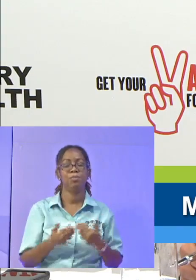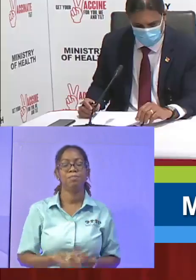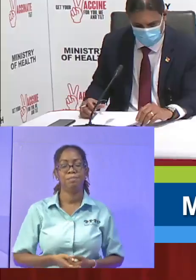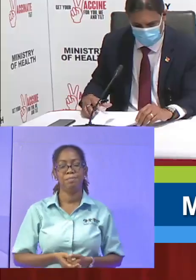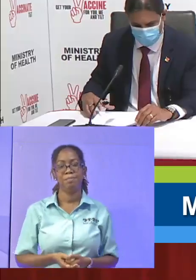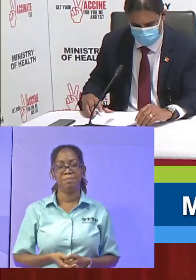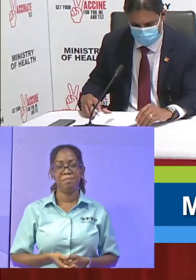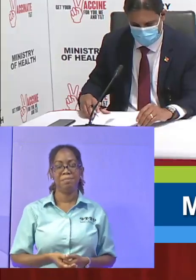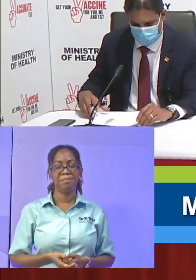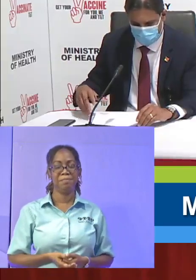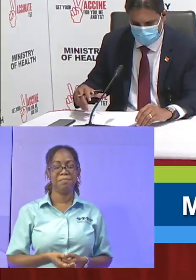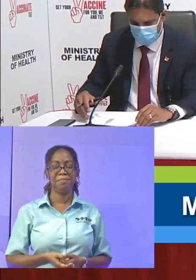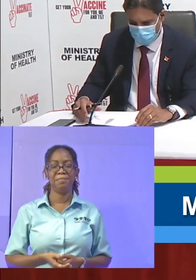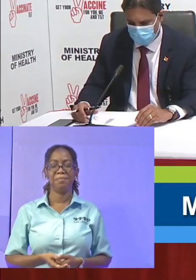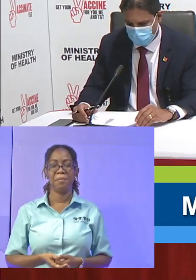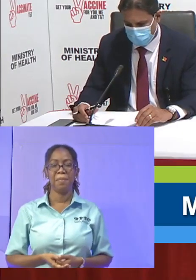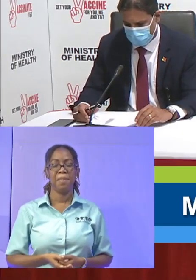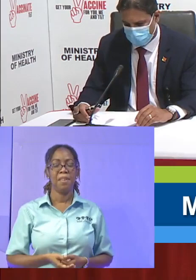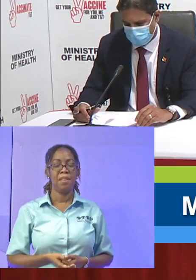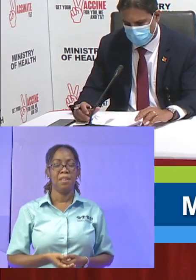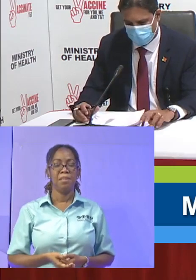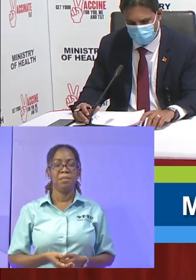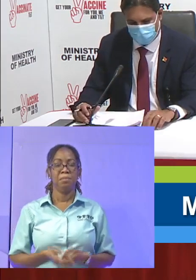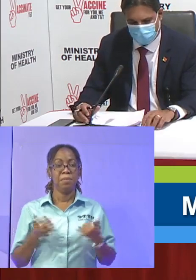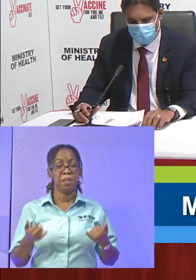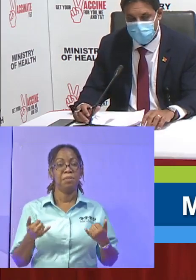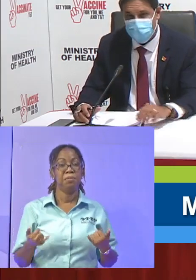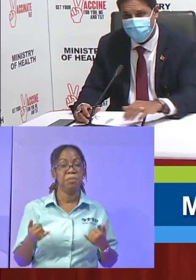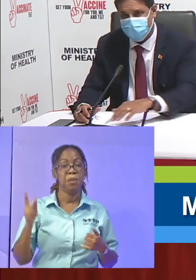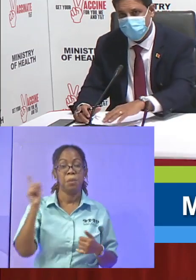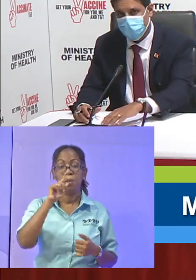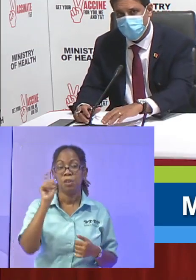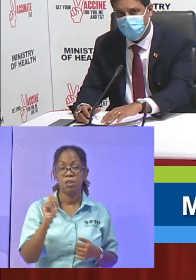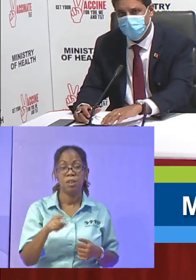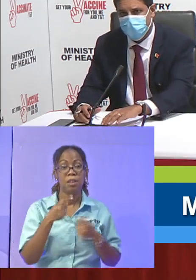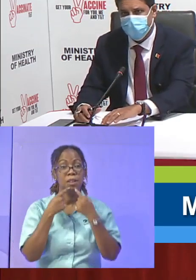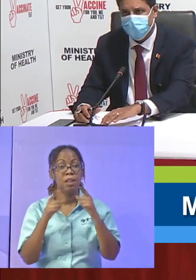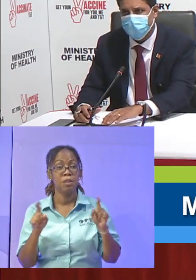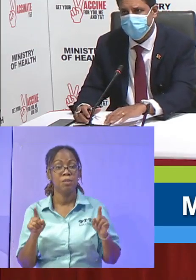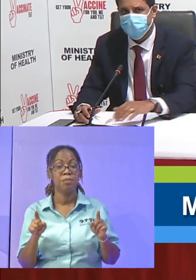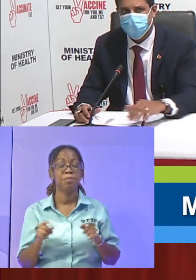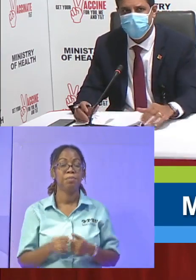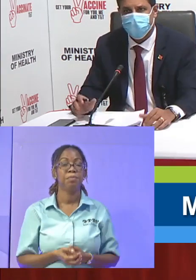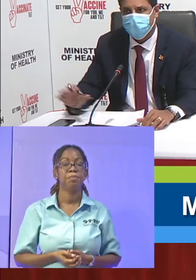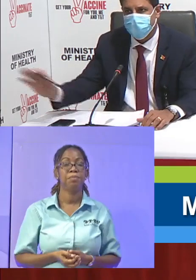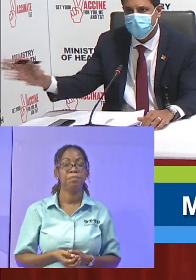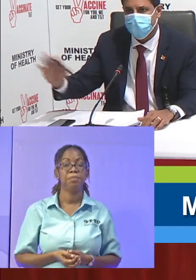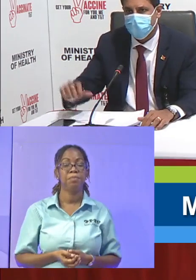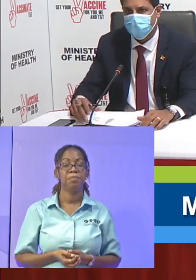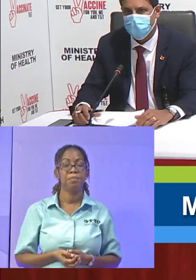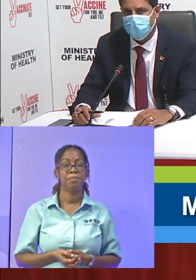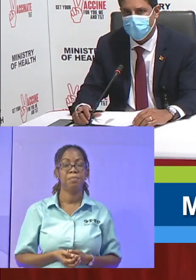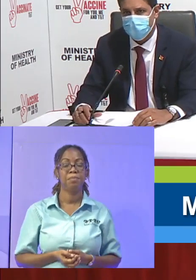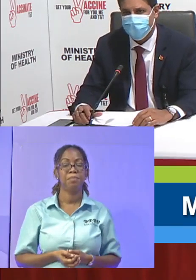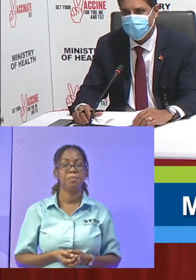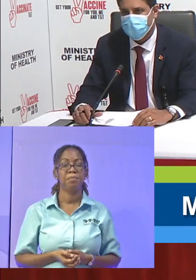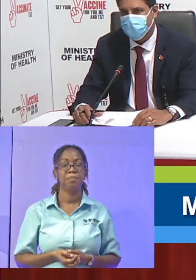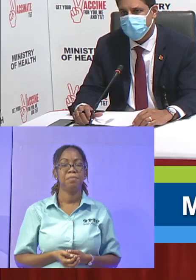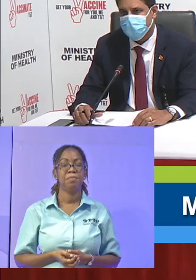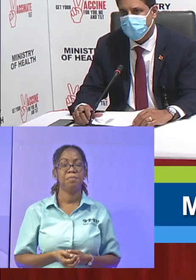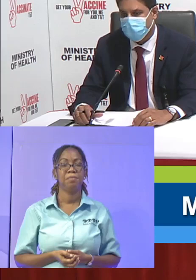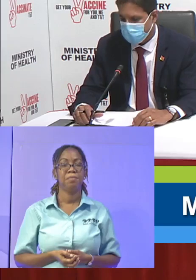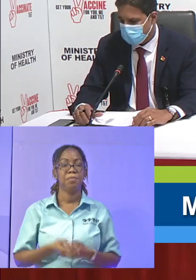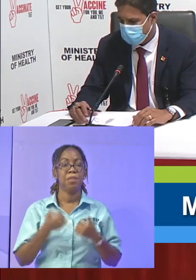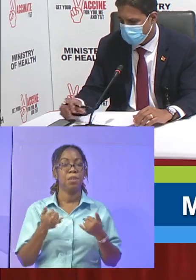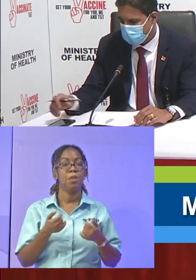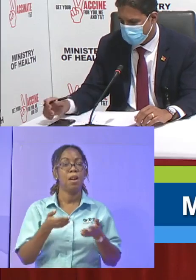you very much, Minister. And as we move into the question and answer segment, we want to invite members of the media to pose questions